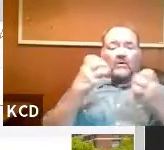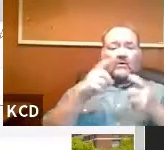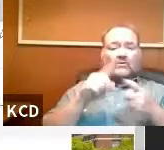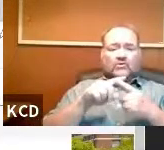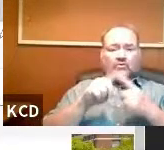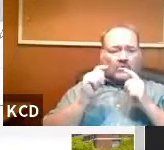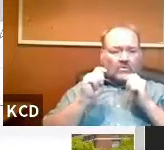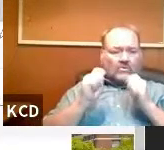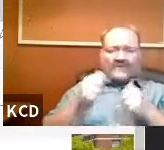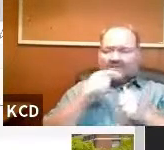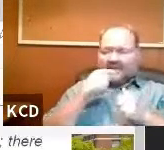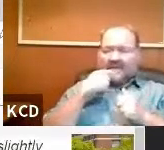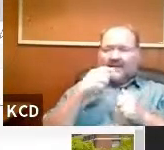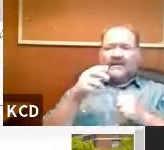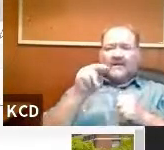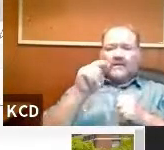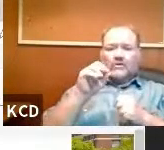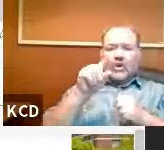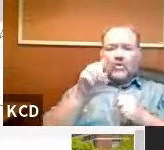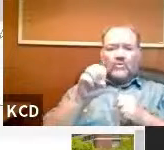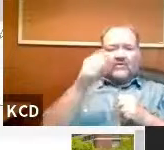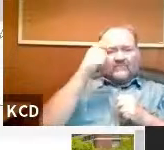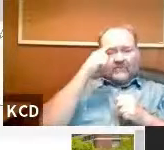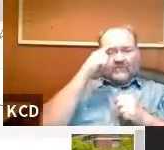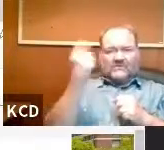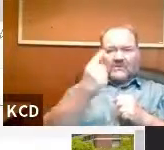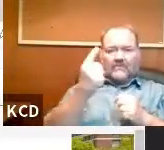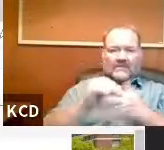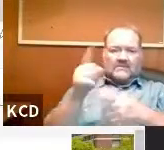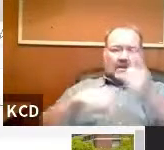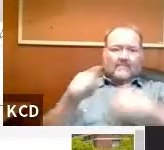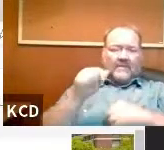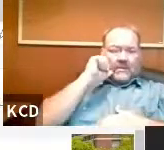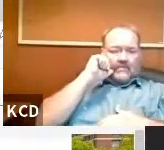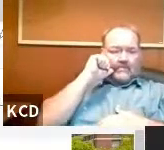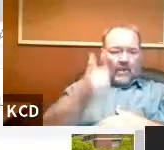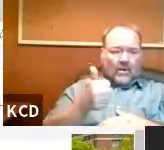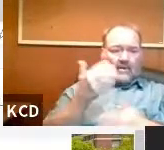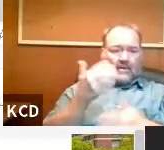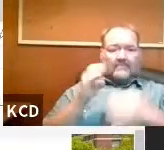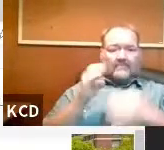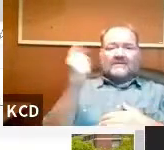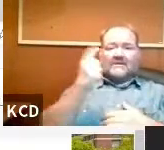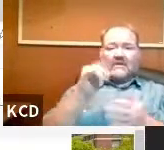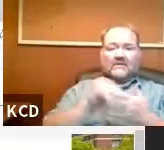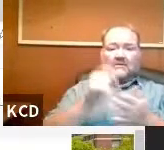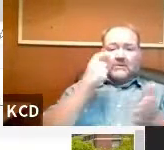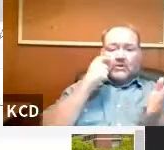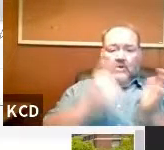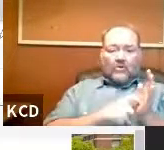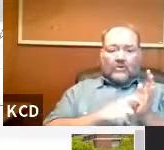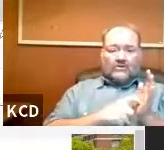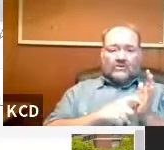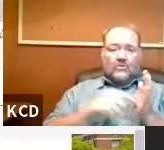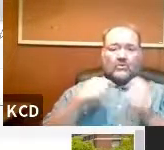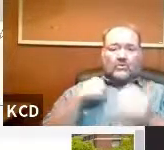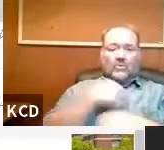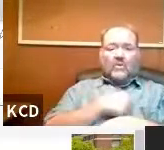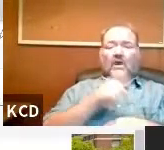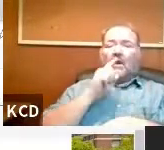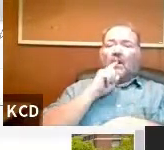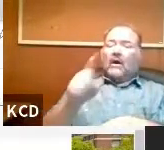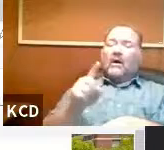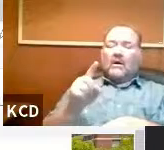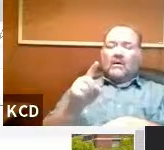quick, Catherine? A note for something that's coming tomorrow, and this might be something that's been noticed. We were seeing that